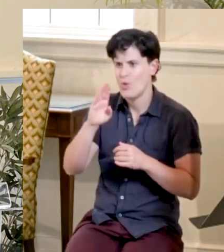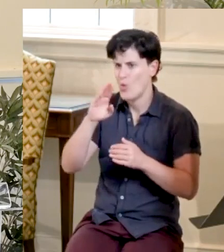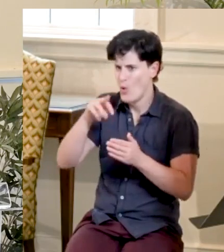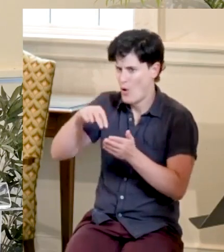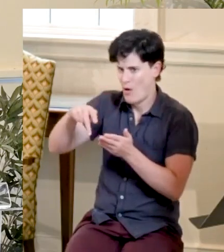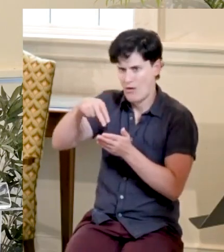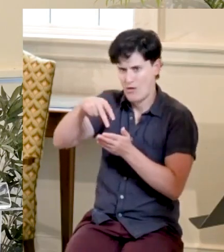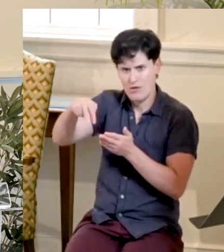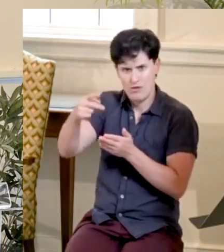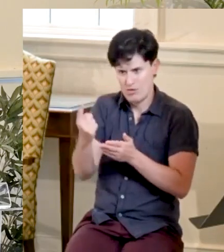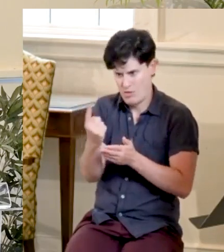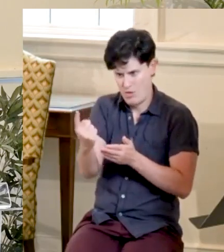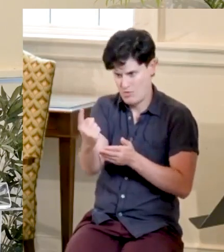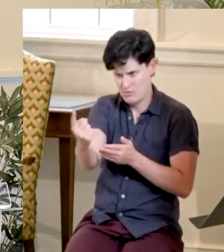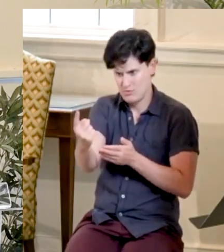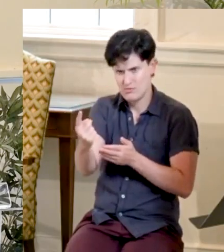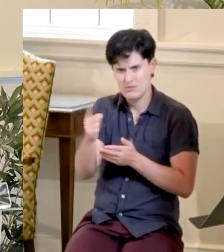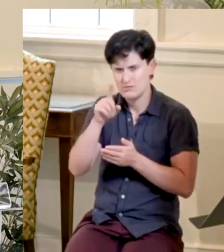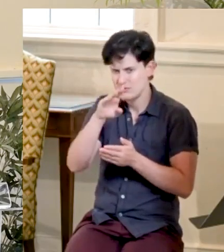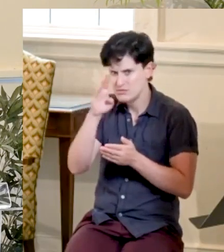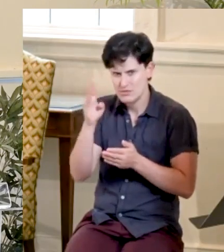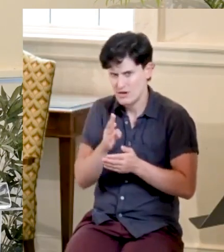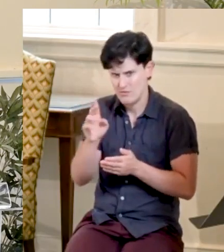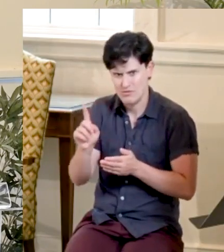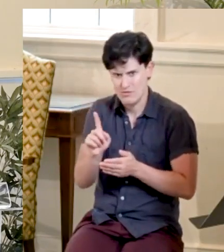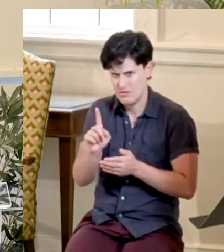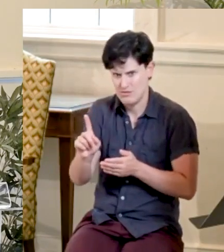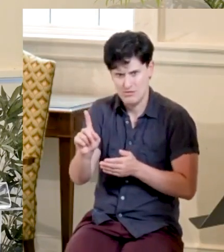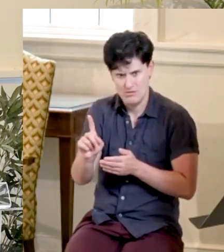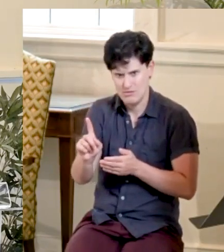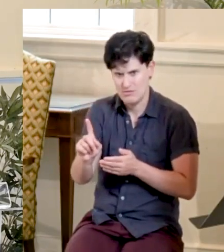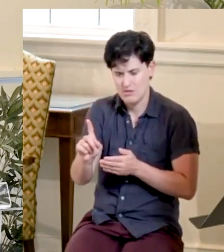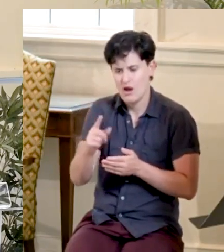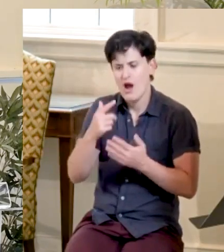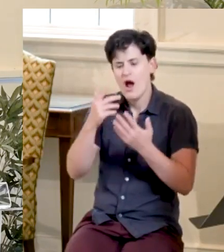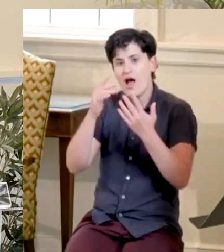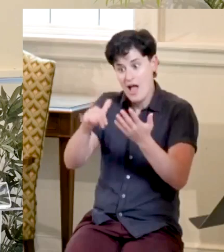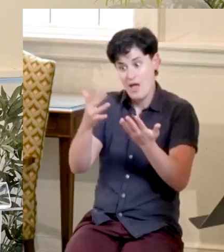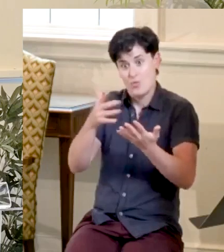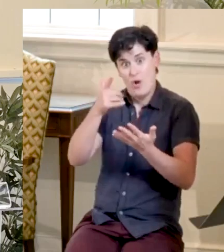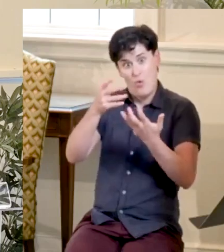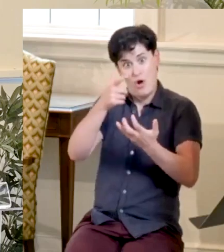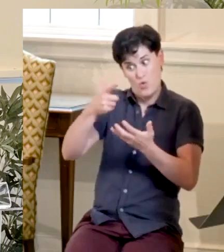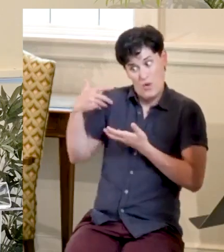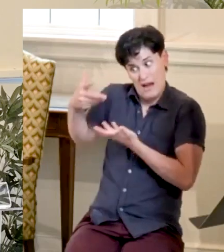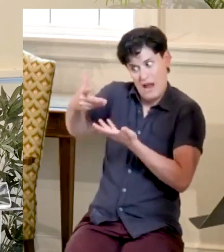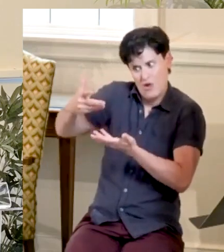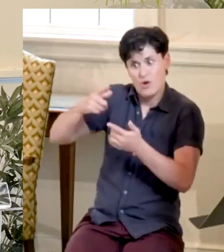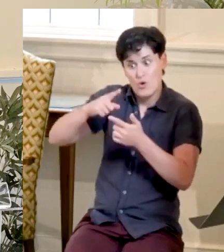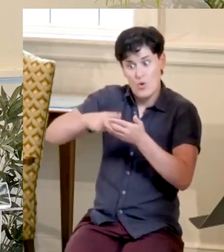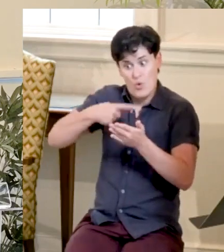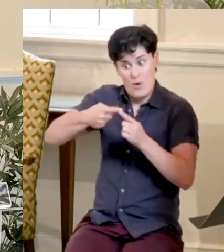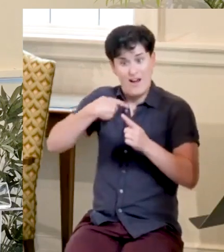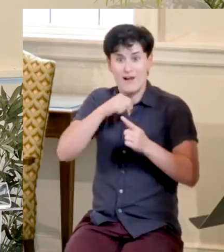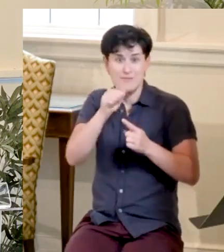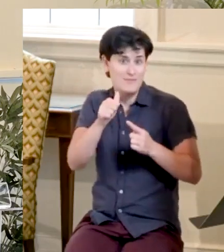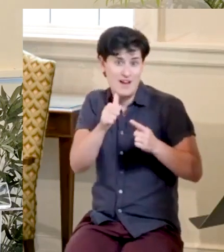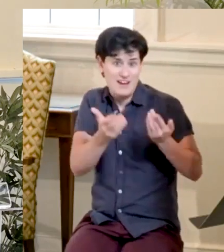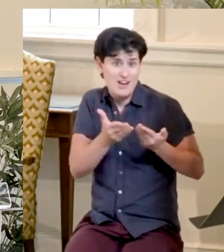alone, and you never walk alone. That's what I want you to carry when I'm no longer here to say it